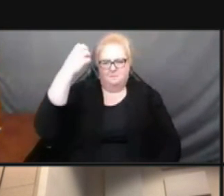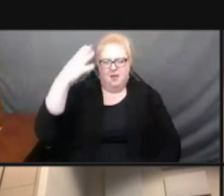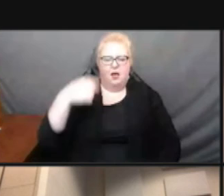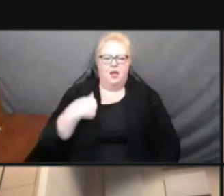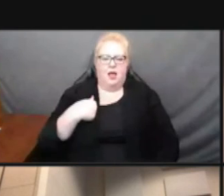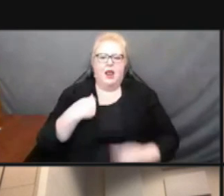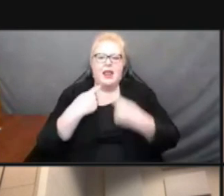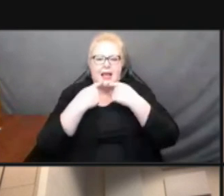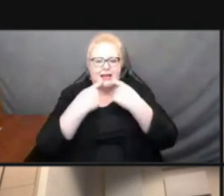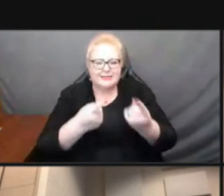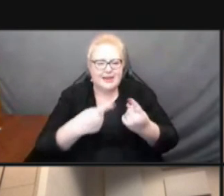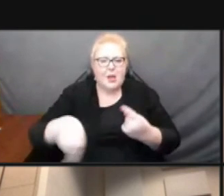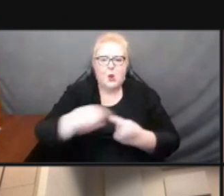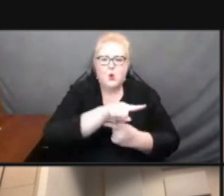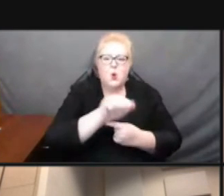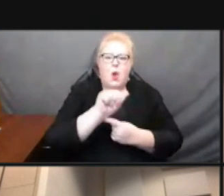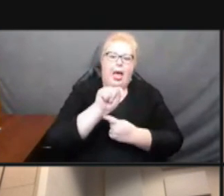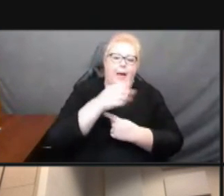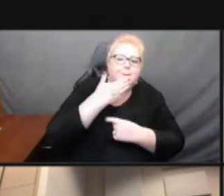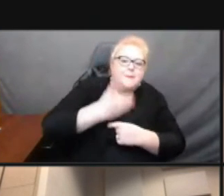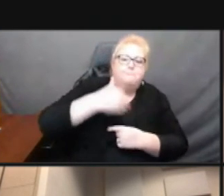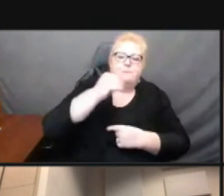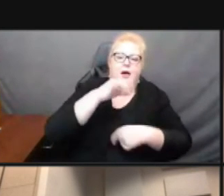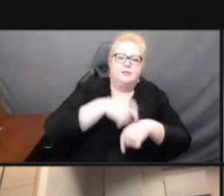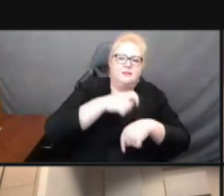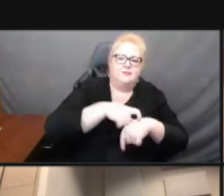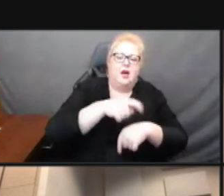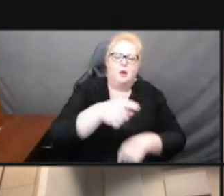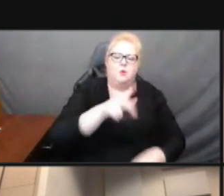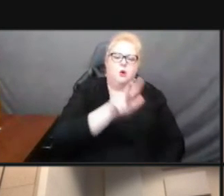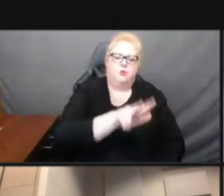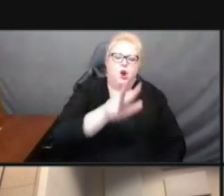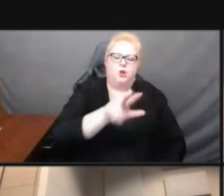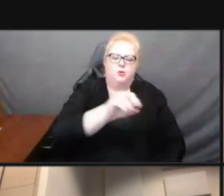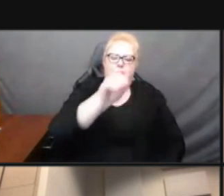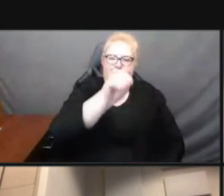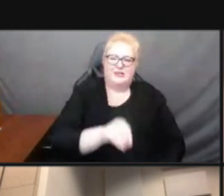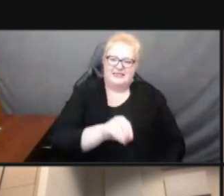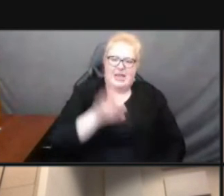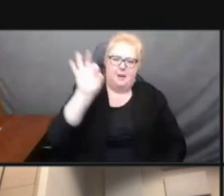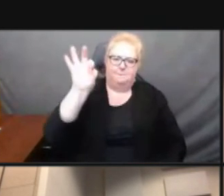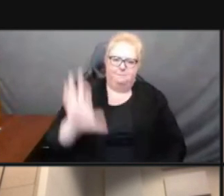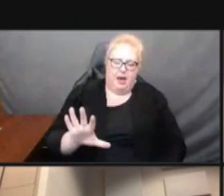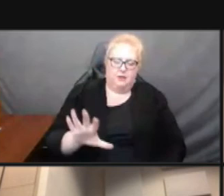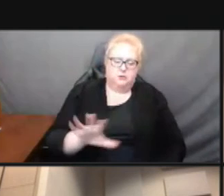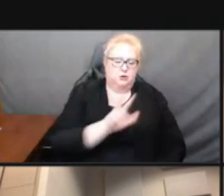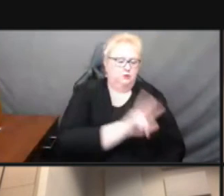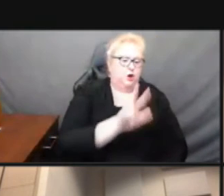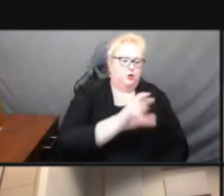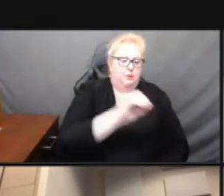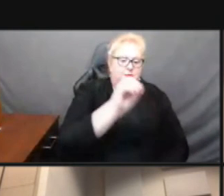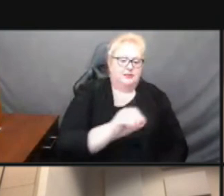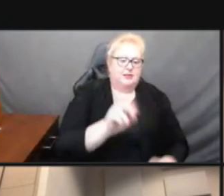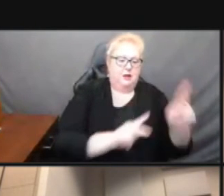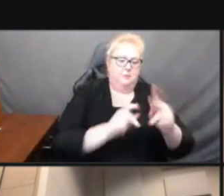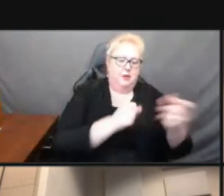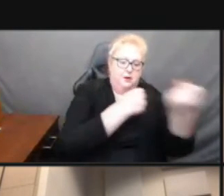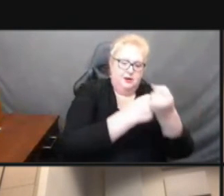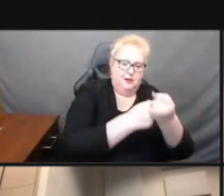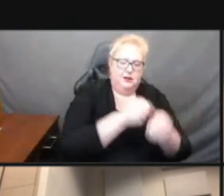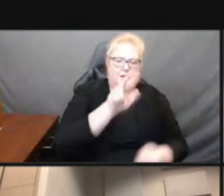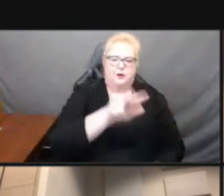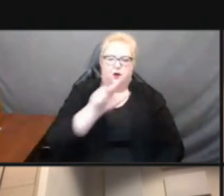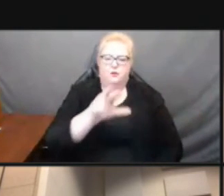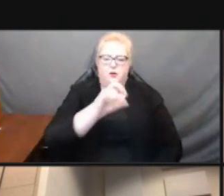pastor. You will have 33% for you. You have 33% against you. You will have 33% in the